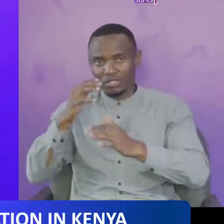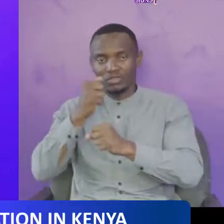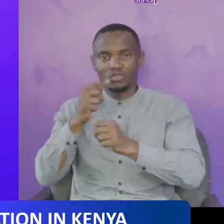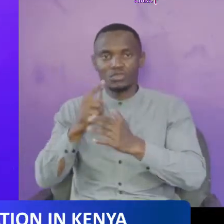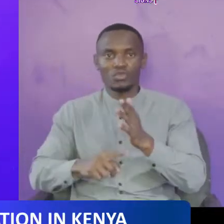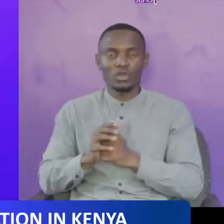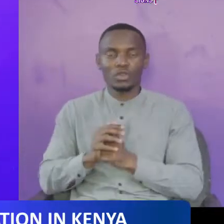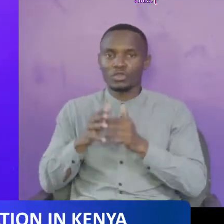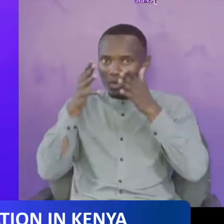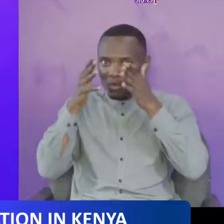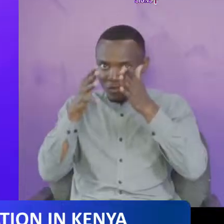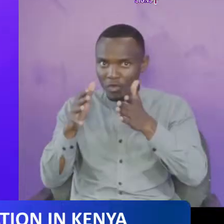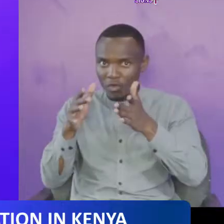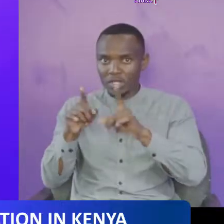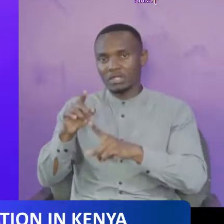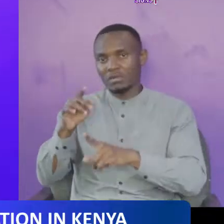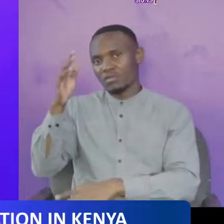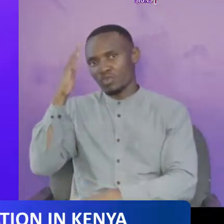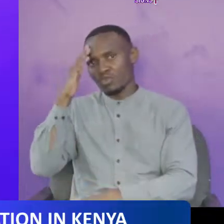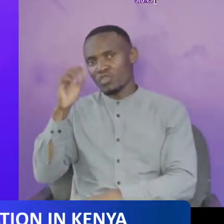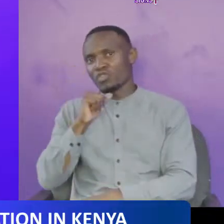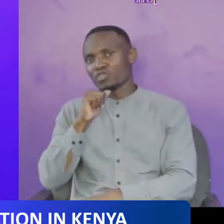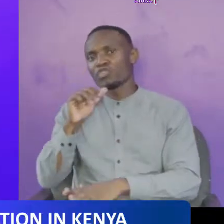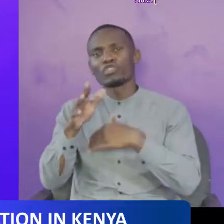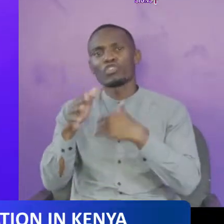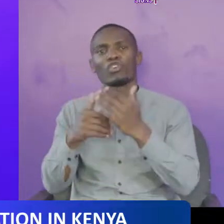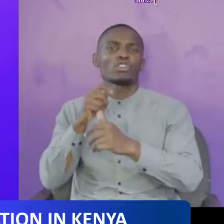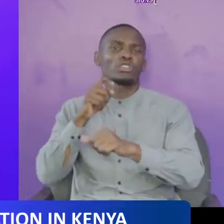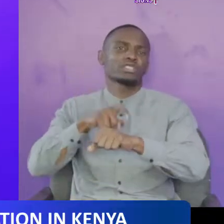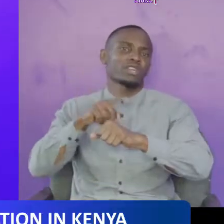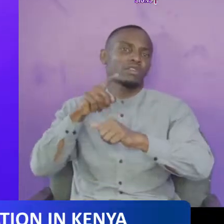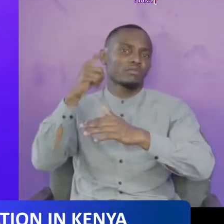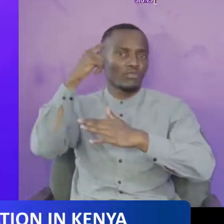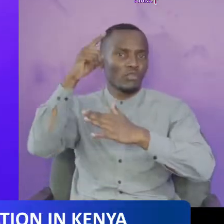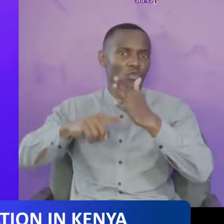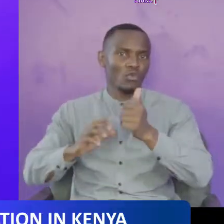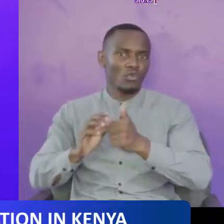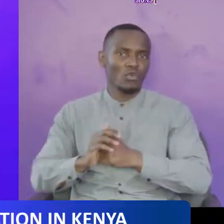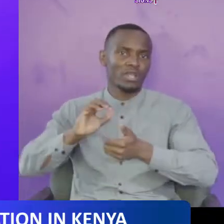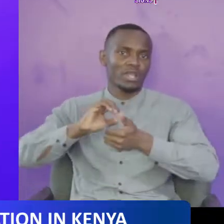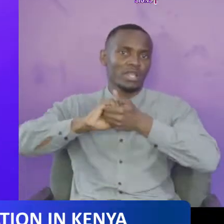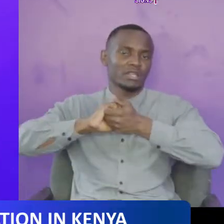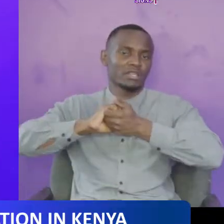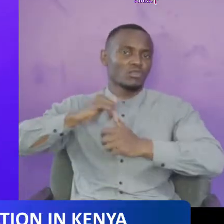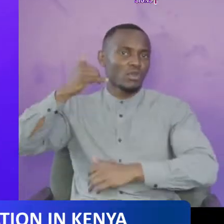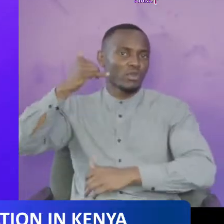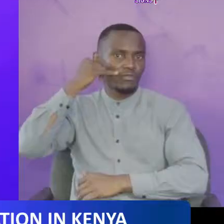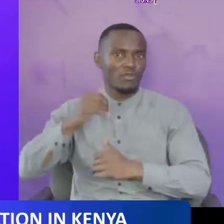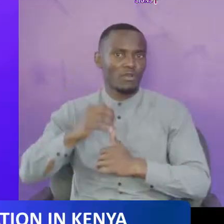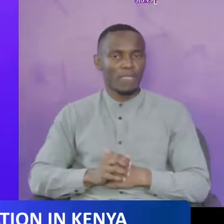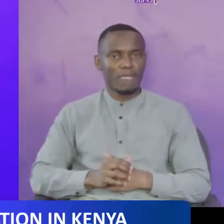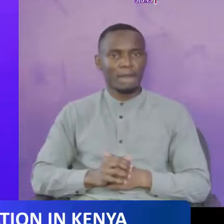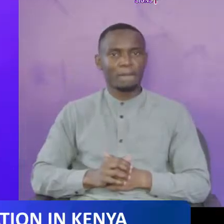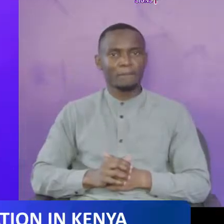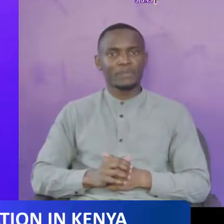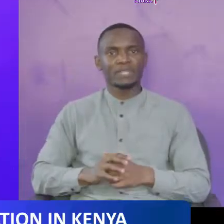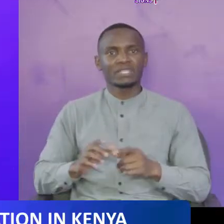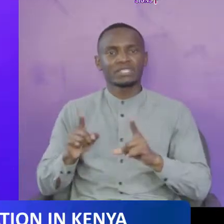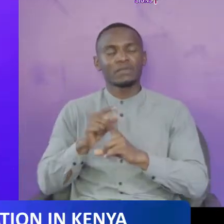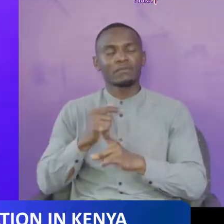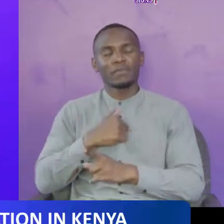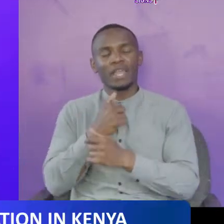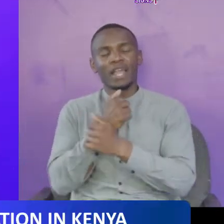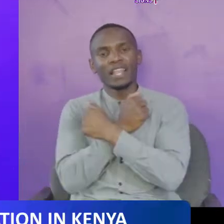to know that not all the time is engaged with my phone. Actually, I love my phone, the way they show you how much time you've spent this